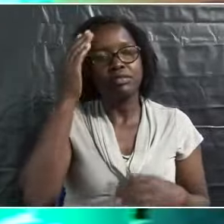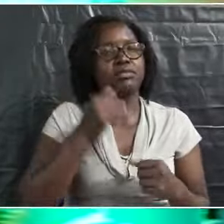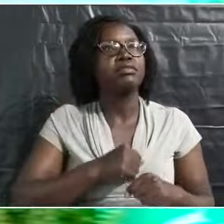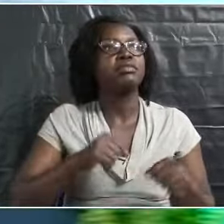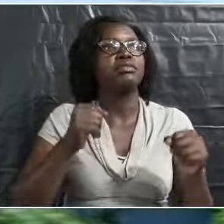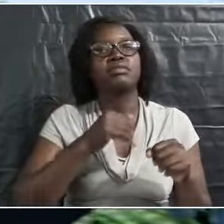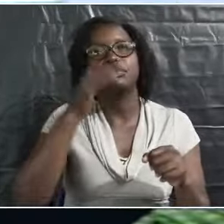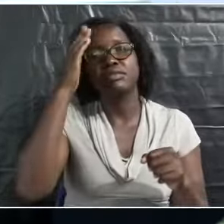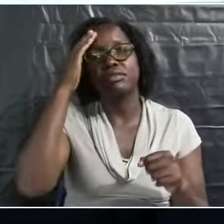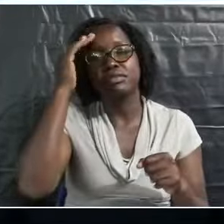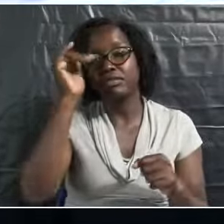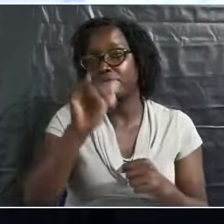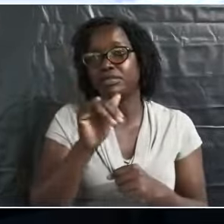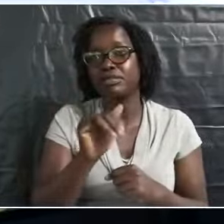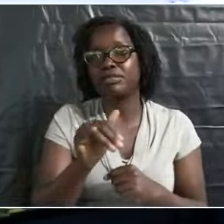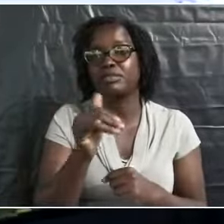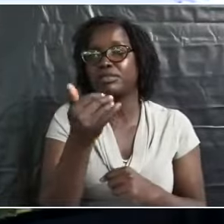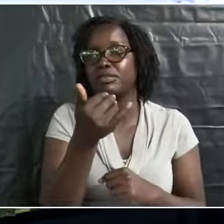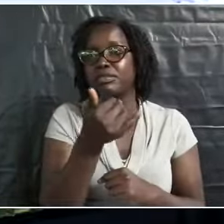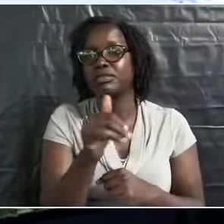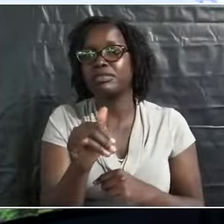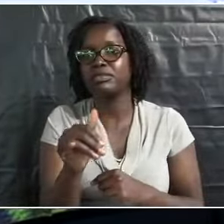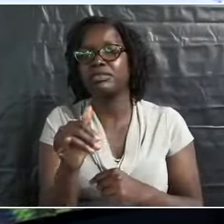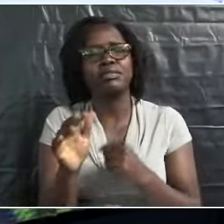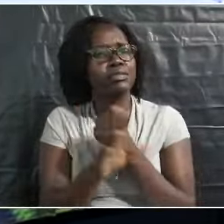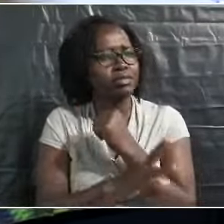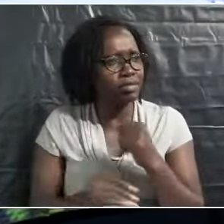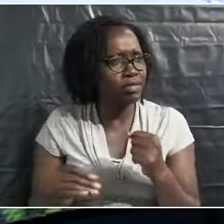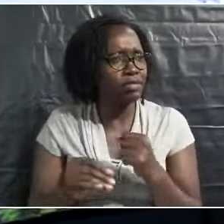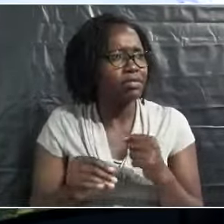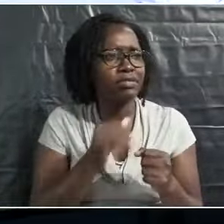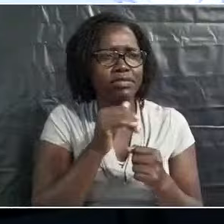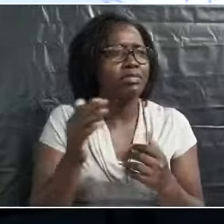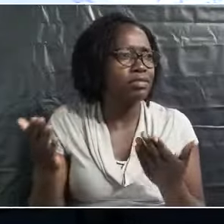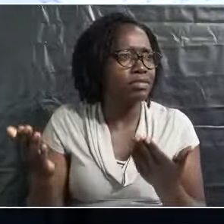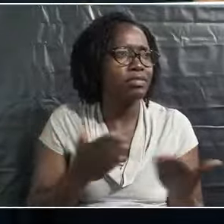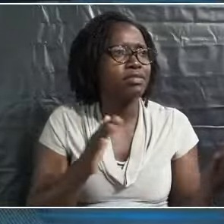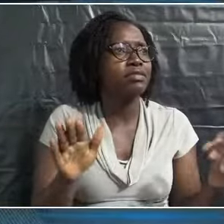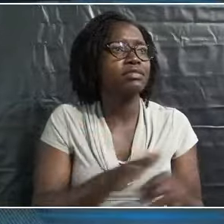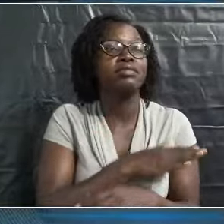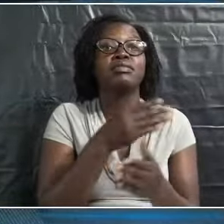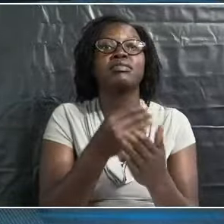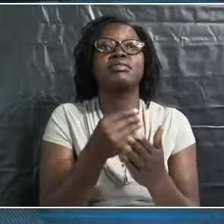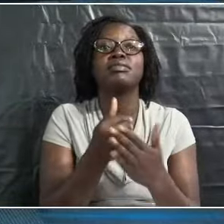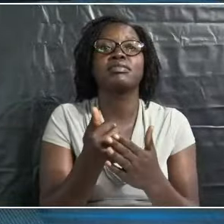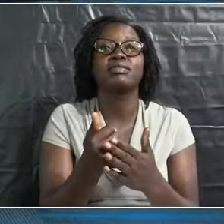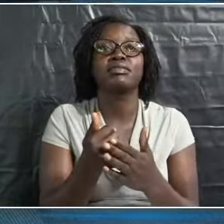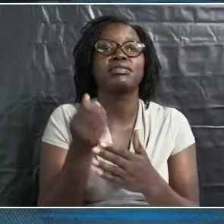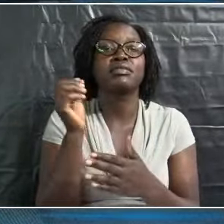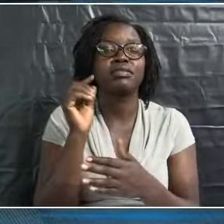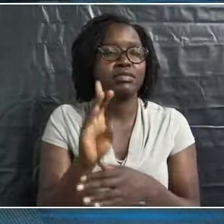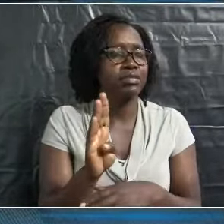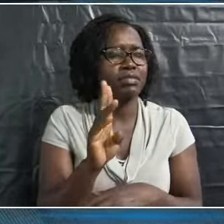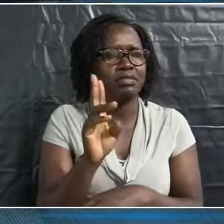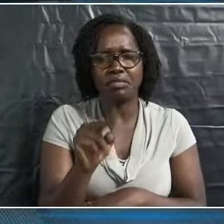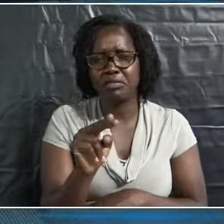potential knows that they are thieves. They are not bringing the entire amount as it should be. He